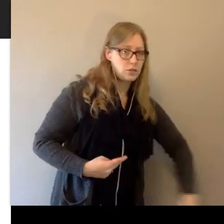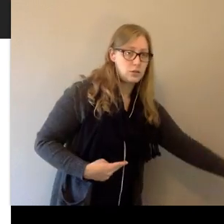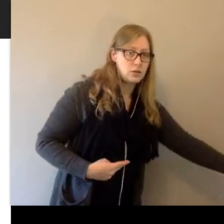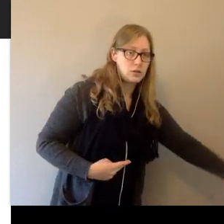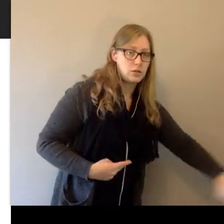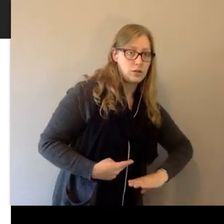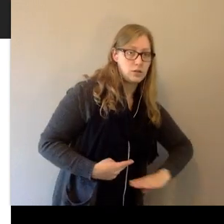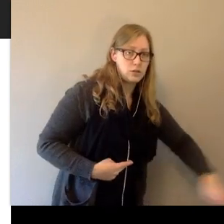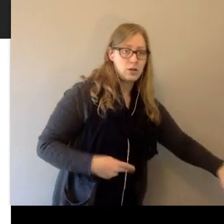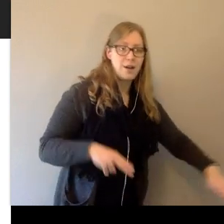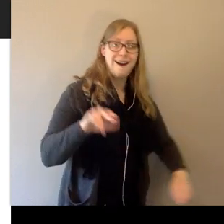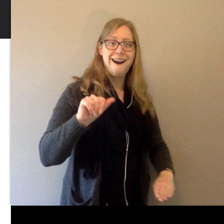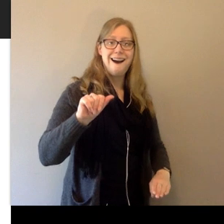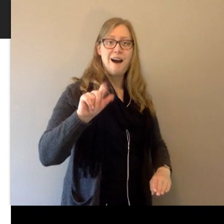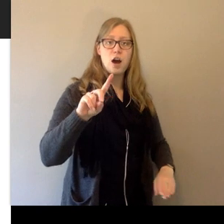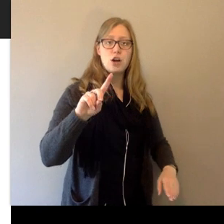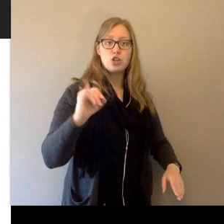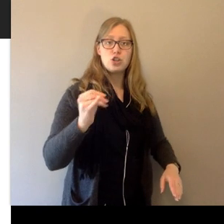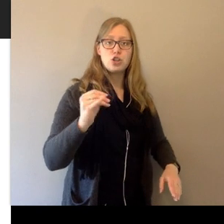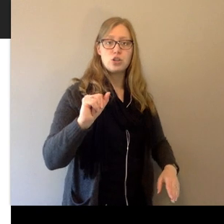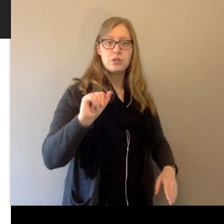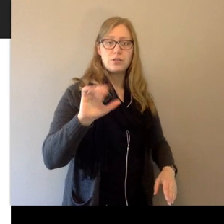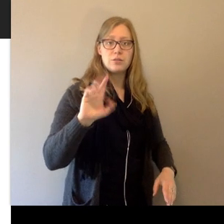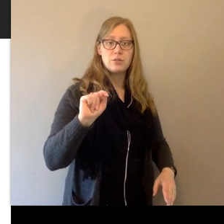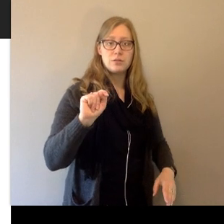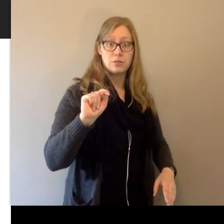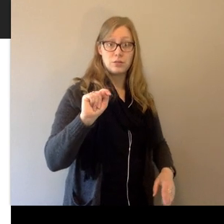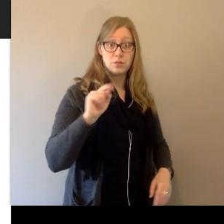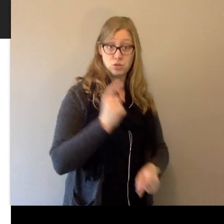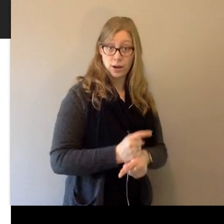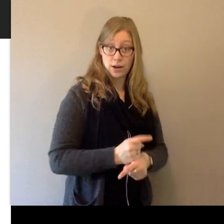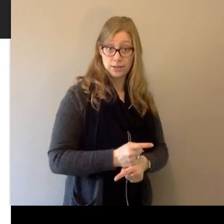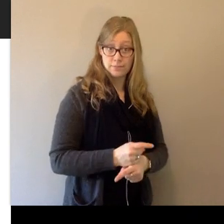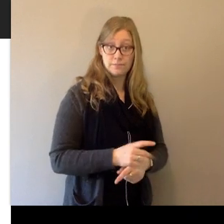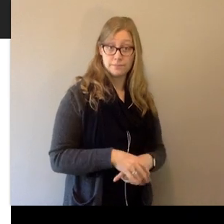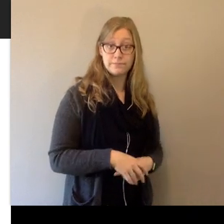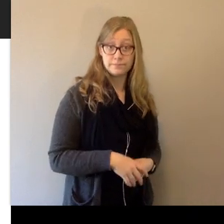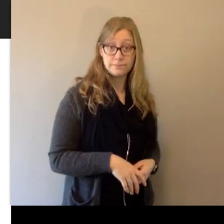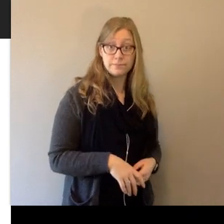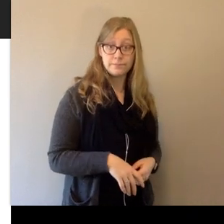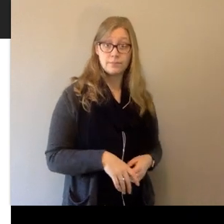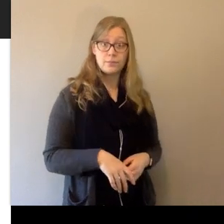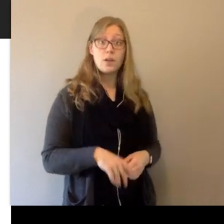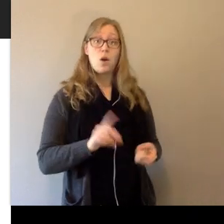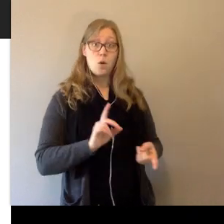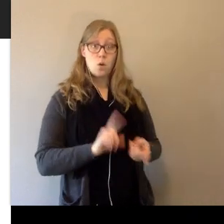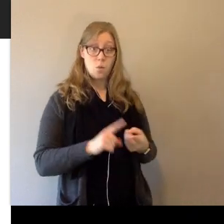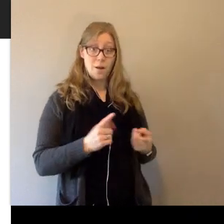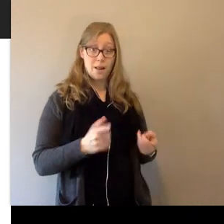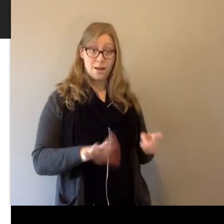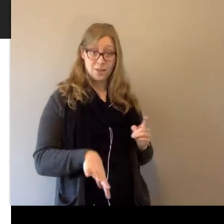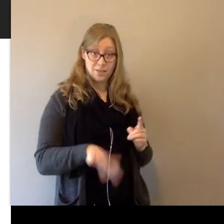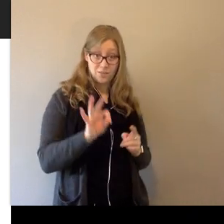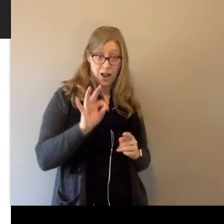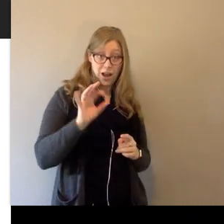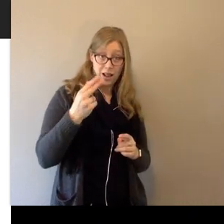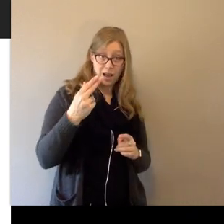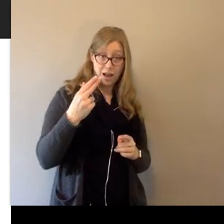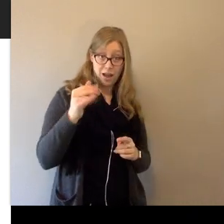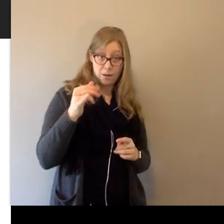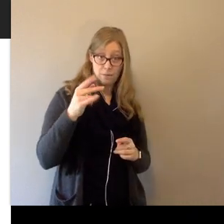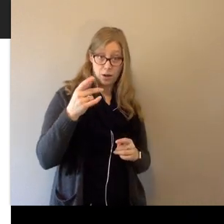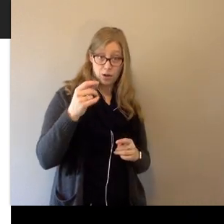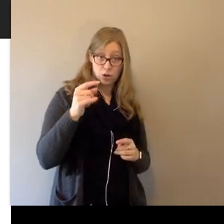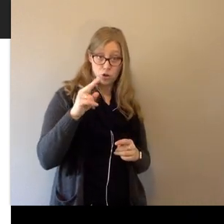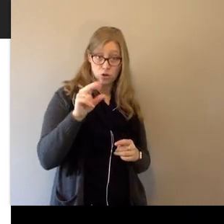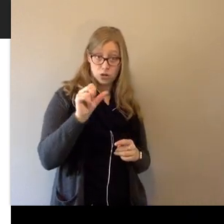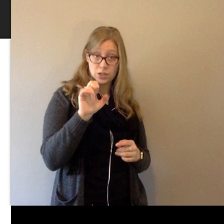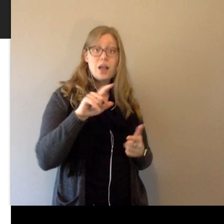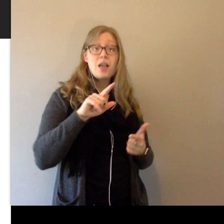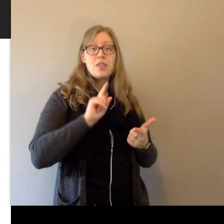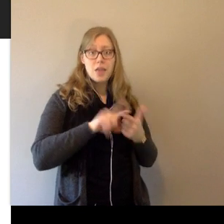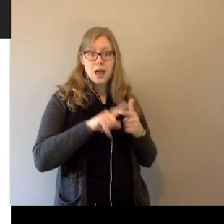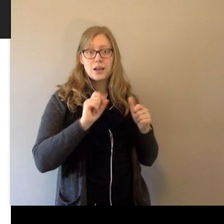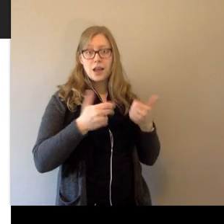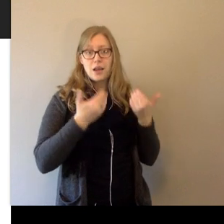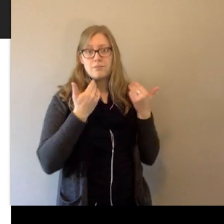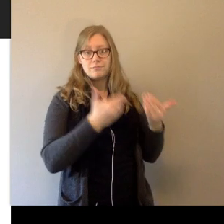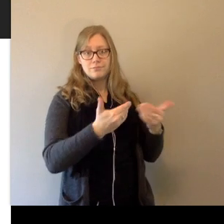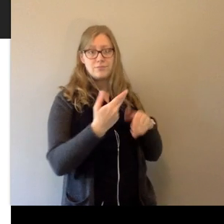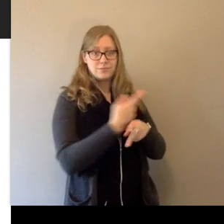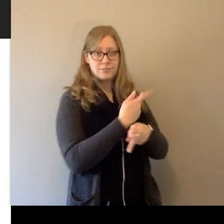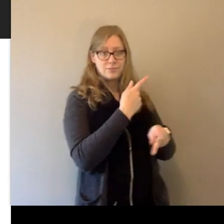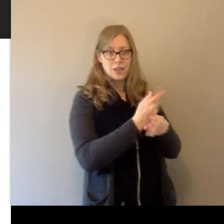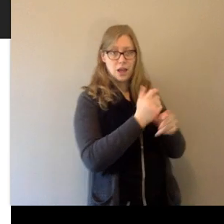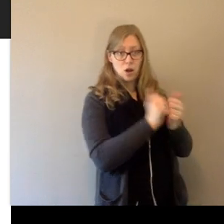know the hypotenuse, then I can go ahead and use the opposite over hypotenuse to find the height. So let's start with the adjacent over hypotenuse.